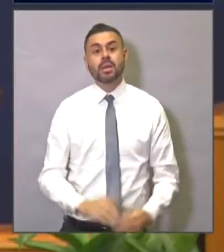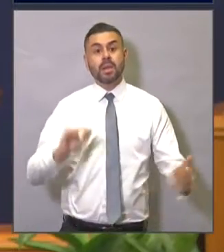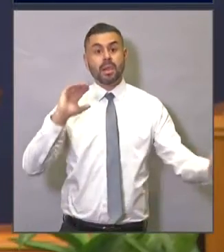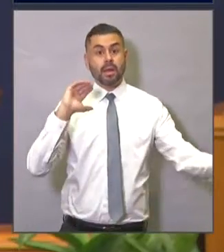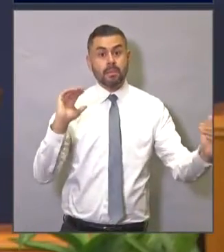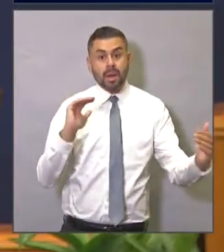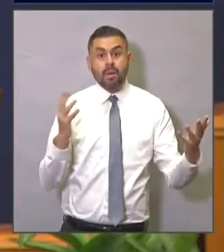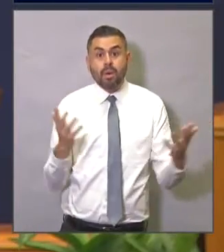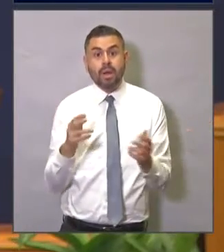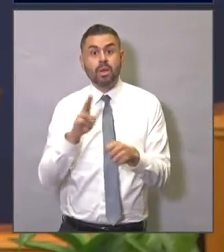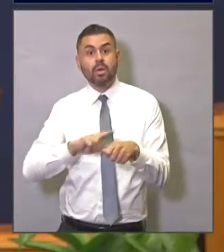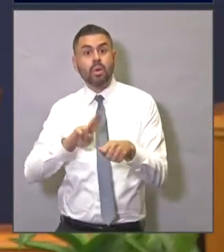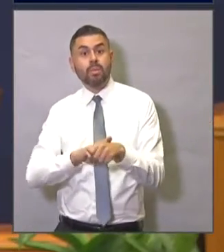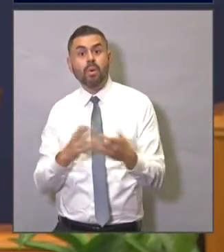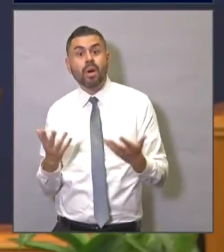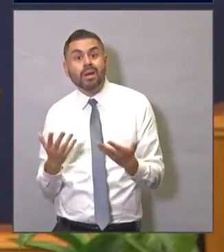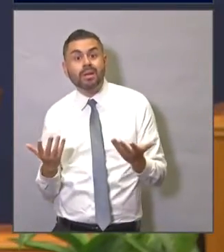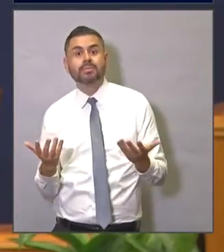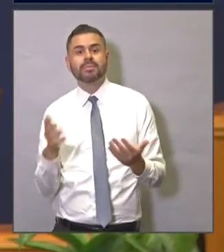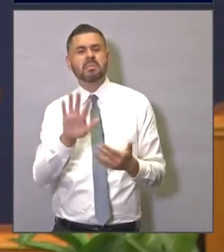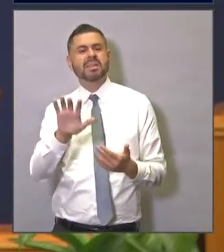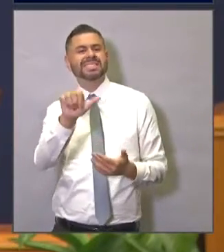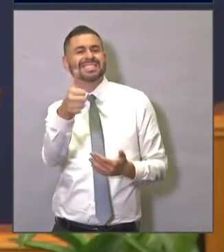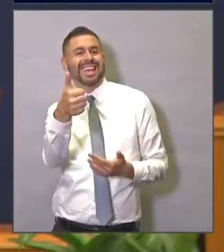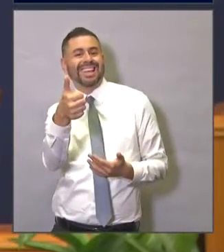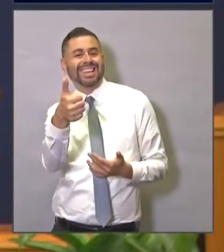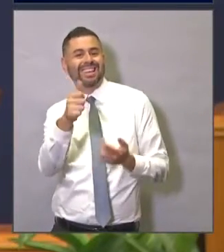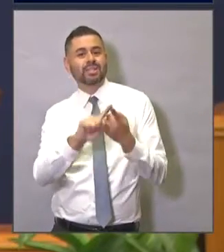to what's normal at this time of the year of somewhere between 10